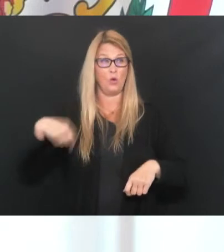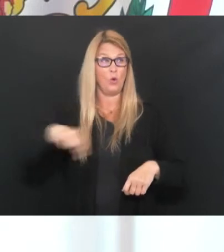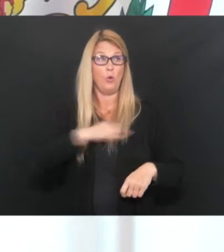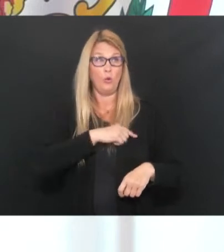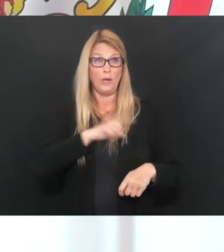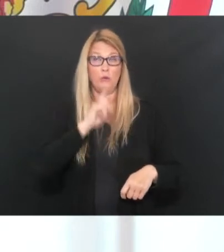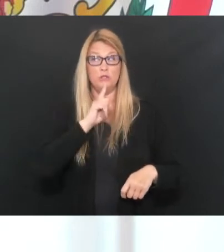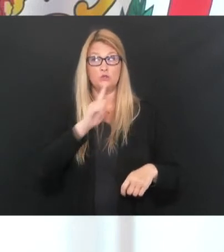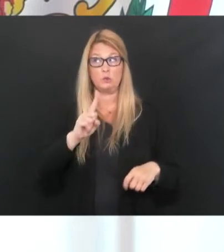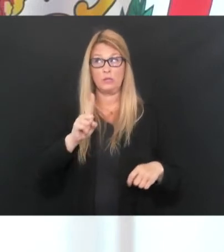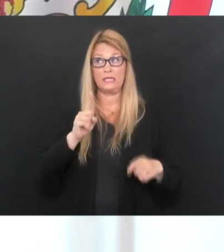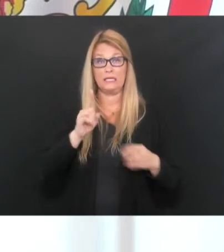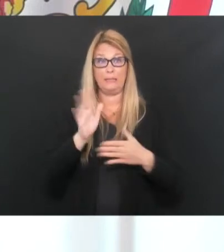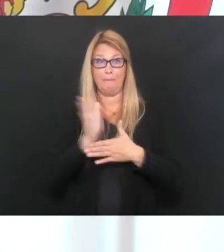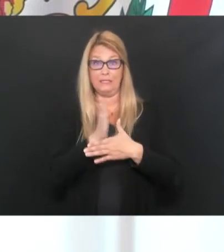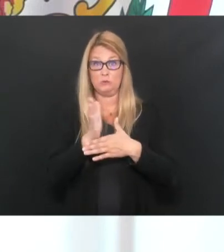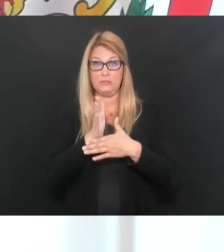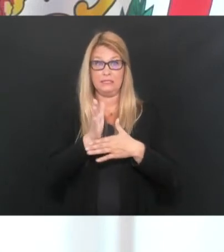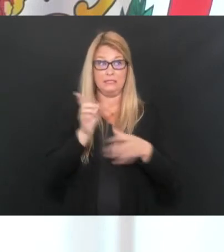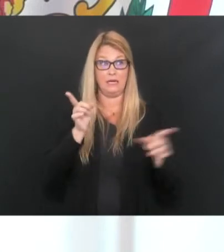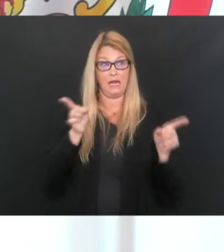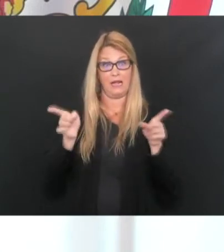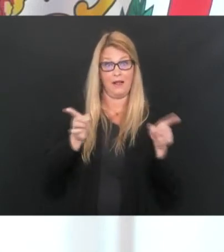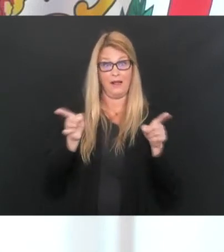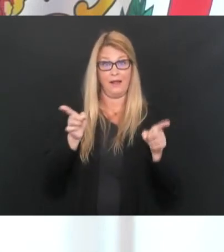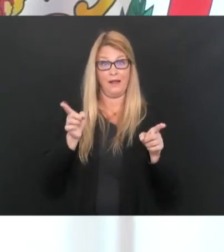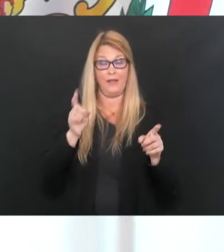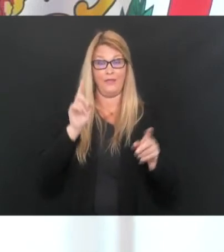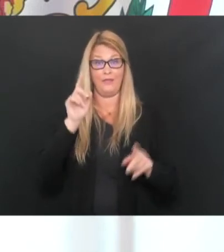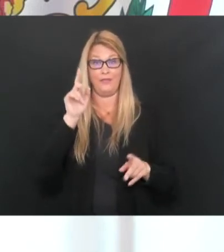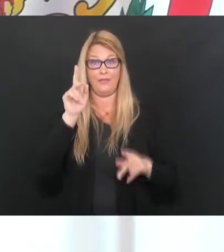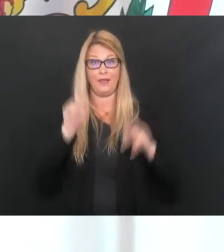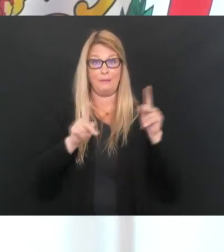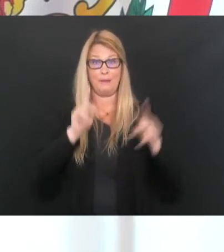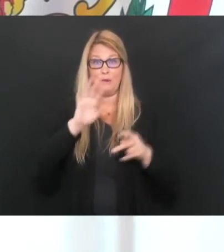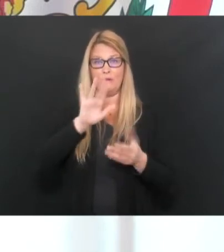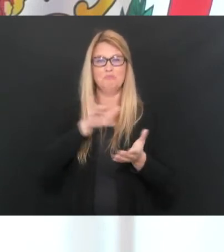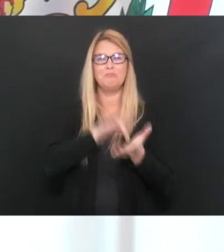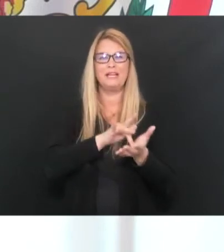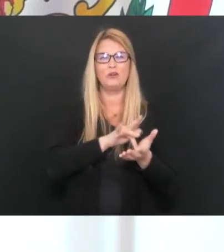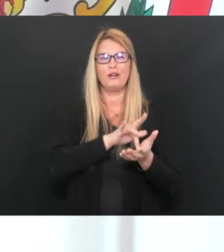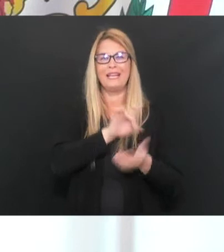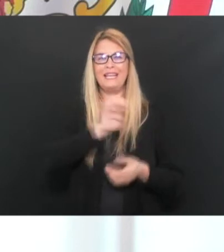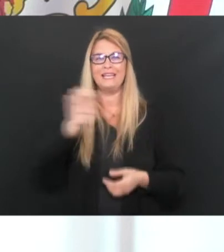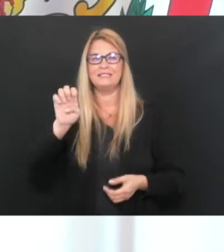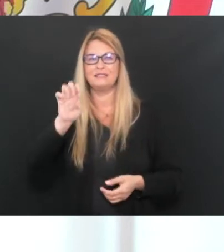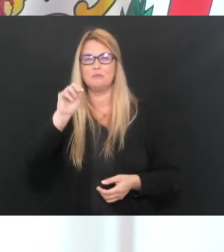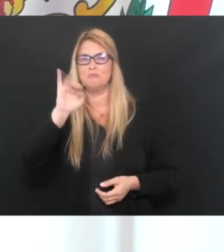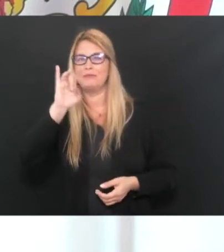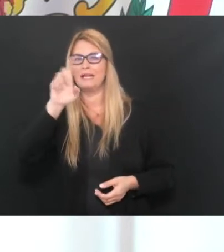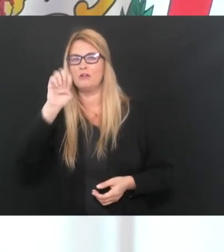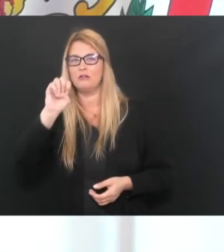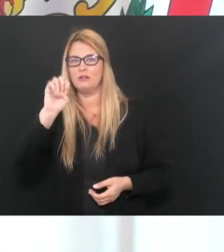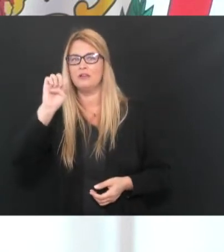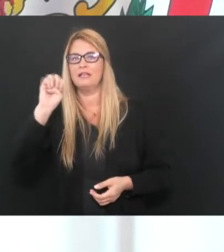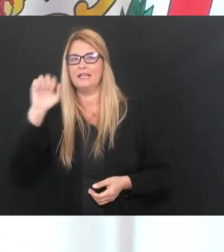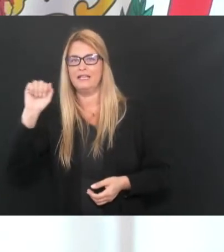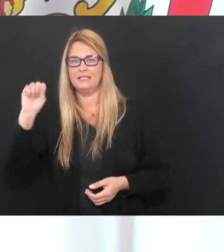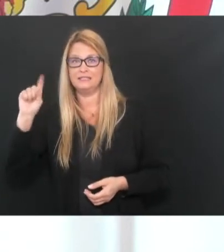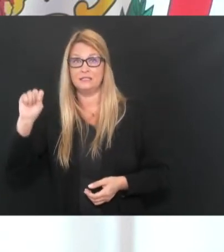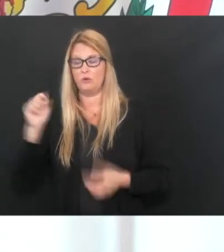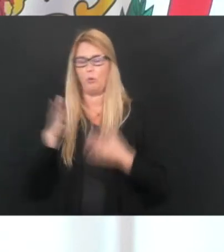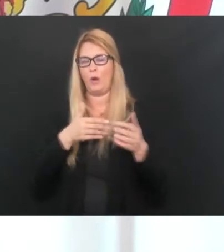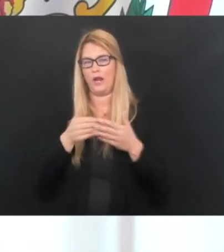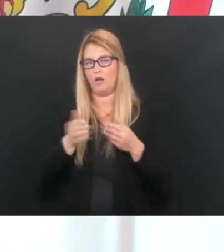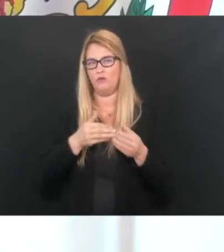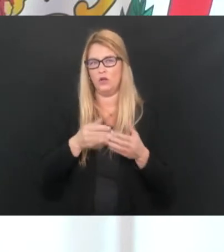perils, of those throughout the Mideast or wherever it was that absolutely